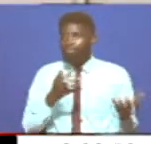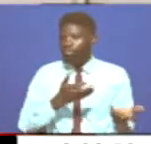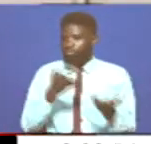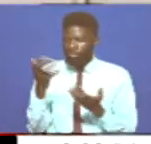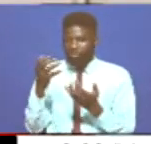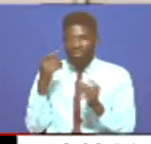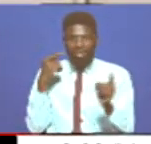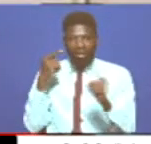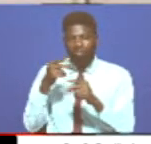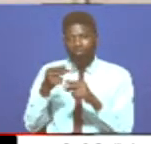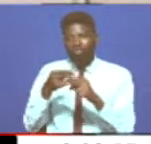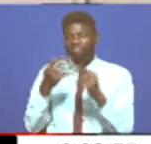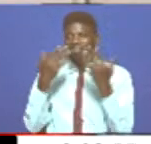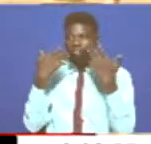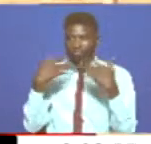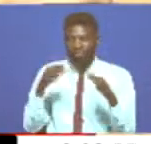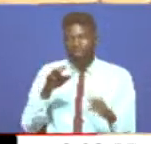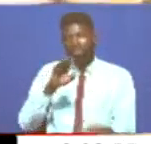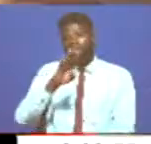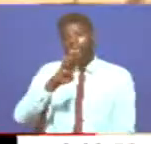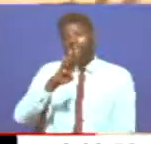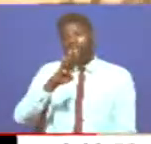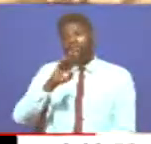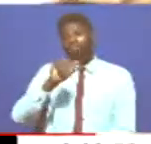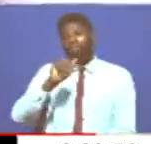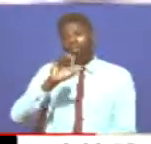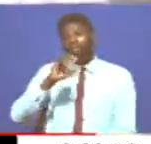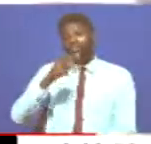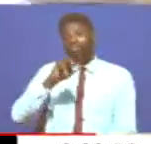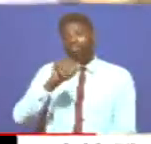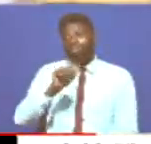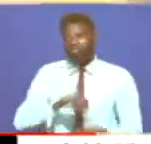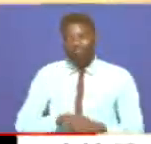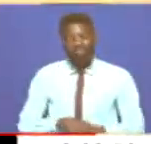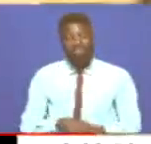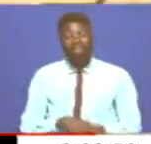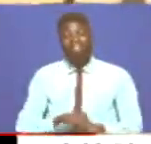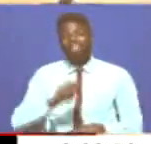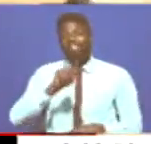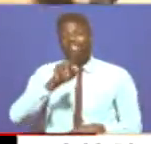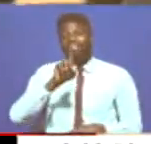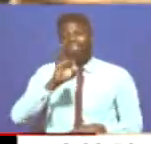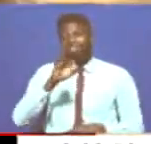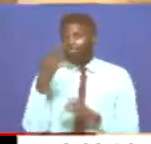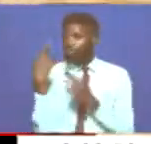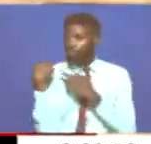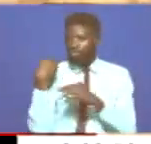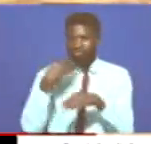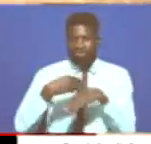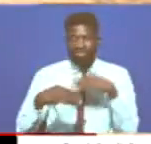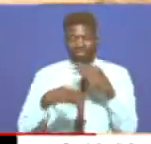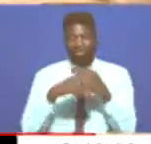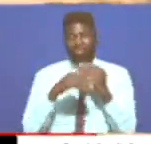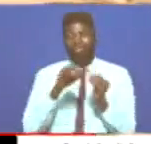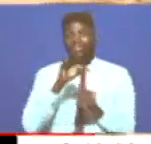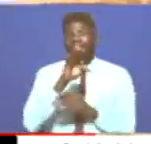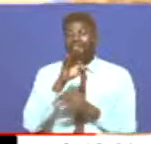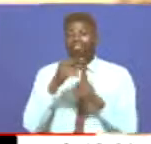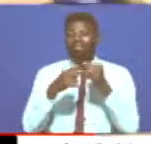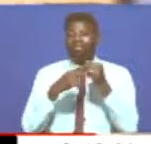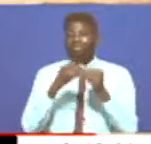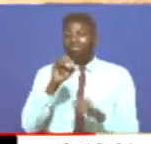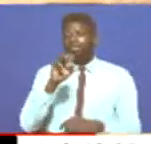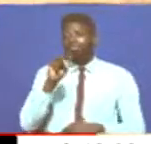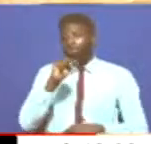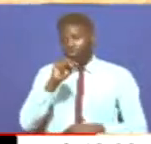soon-to-be-completed Bachuma quarantine facility. The Kenya Defence Force, that was tasked with the construction of the 370 million shilling facility,